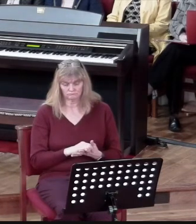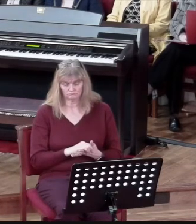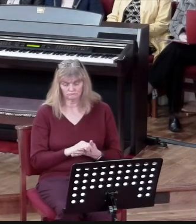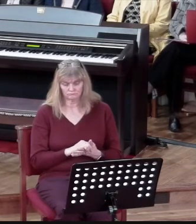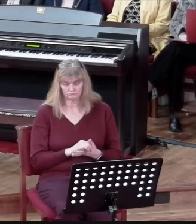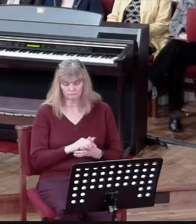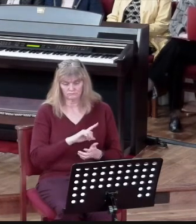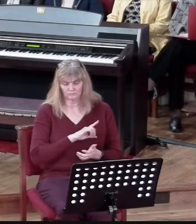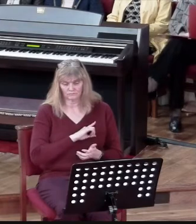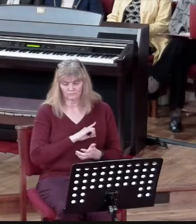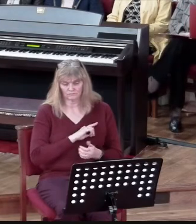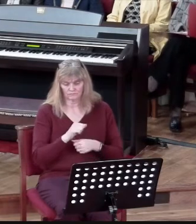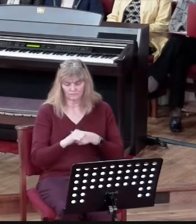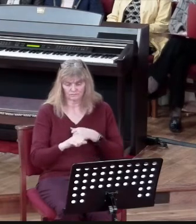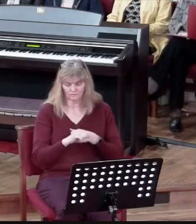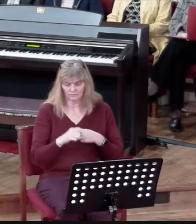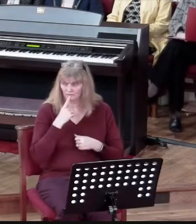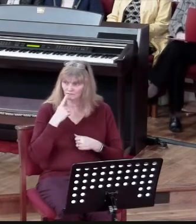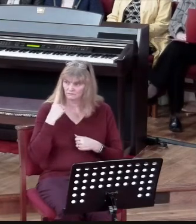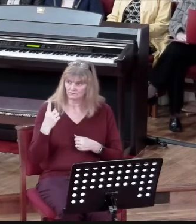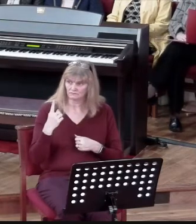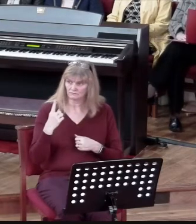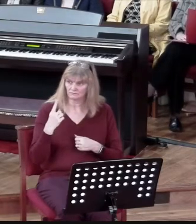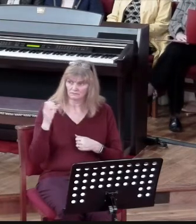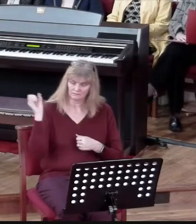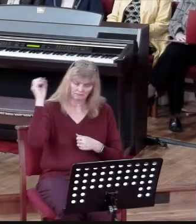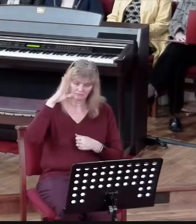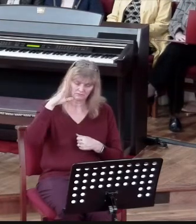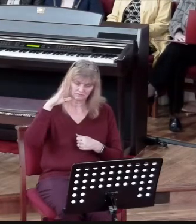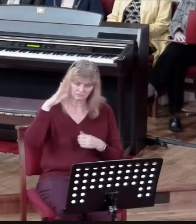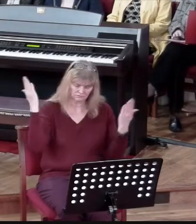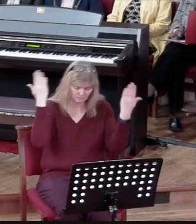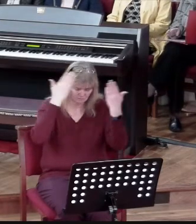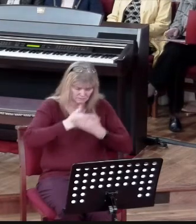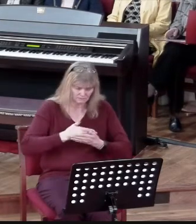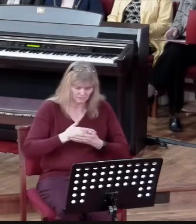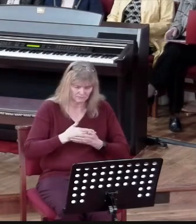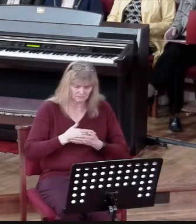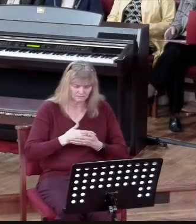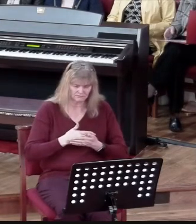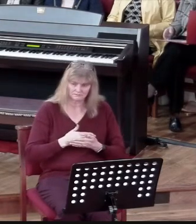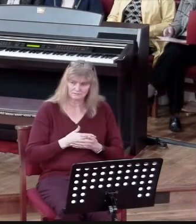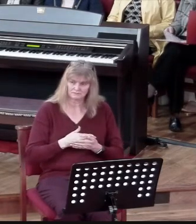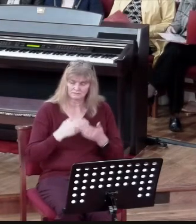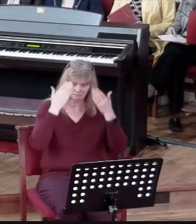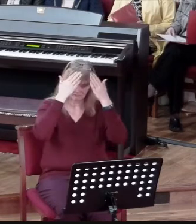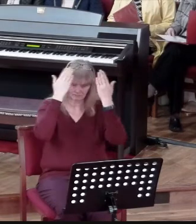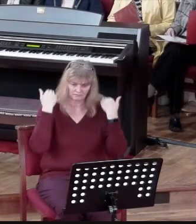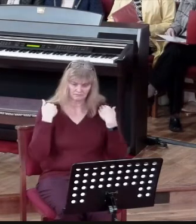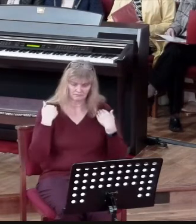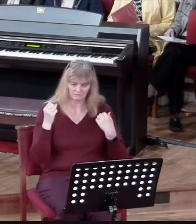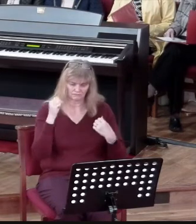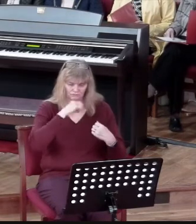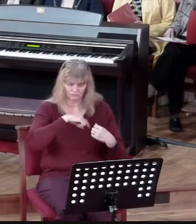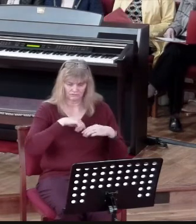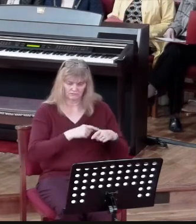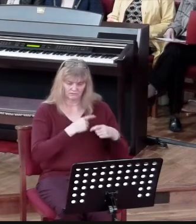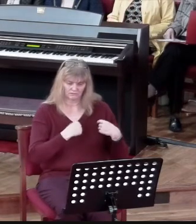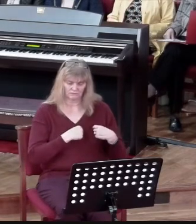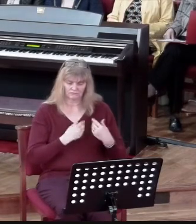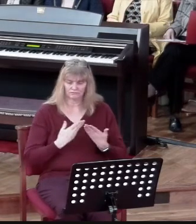Because of Easter, God, who said, "Let light shine out of darkness," made his light shine in our hearts to give us